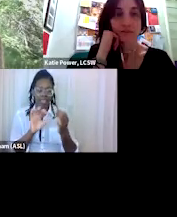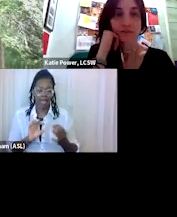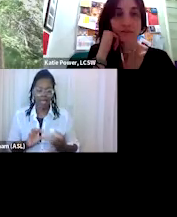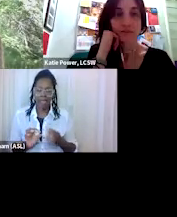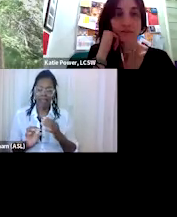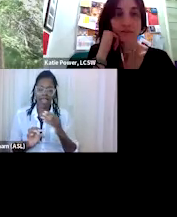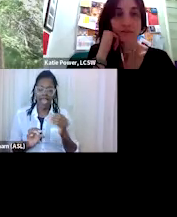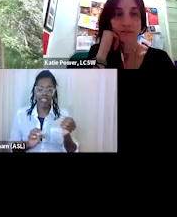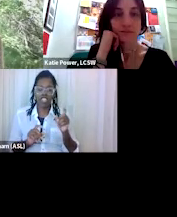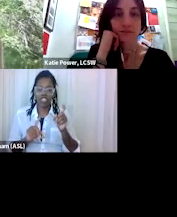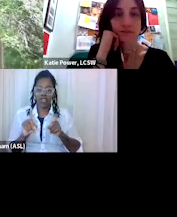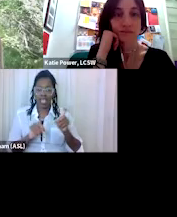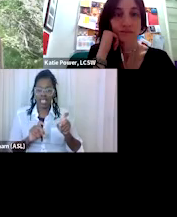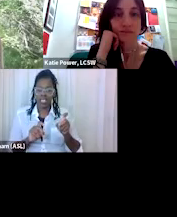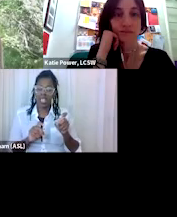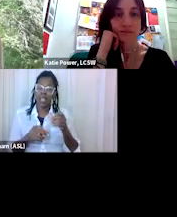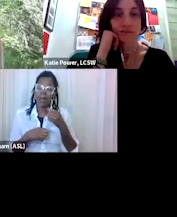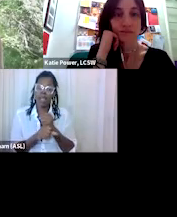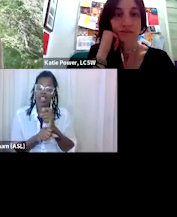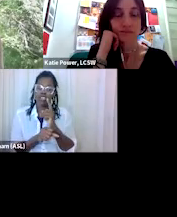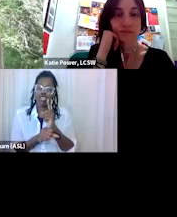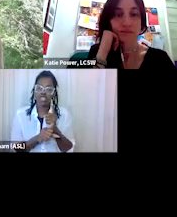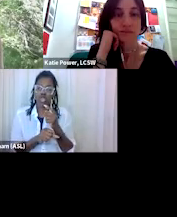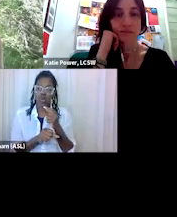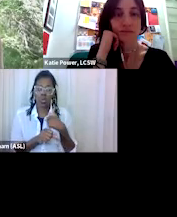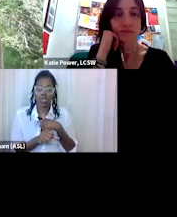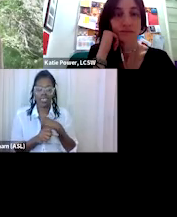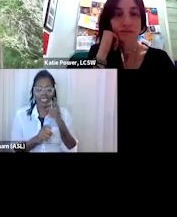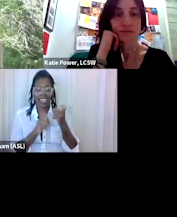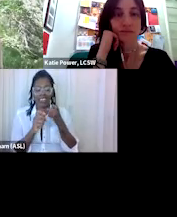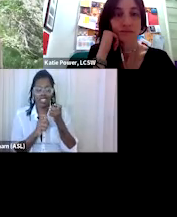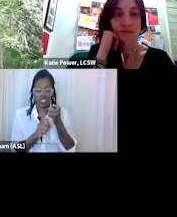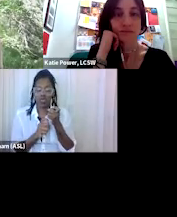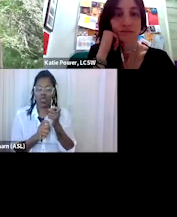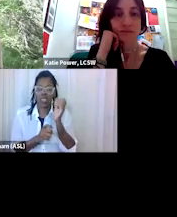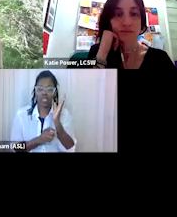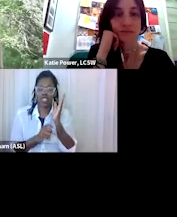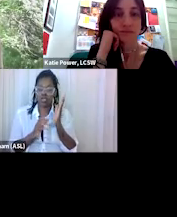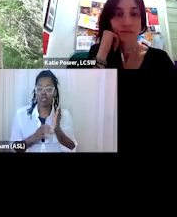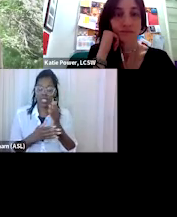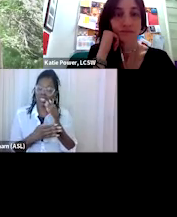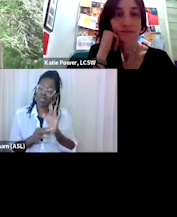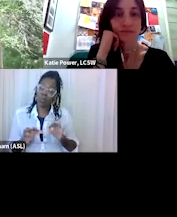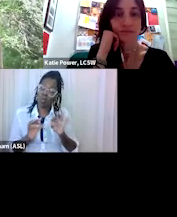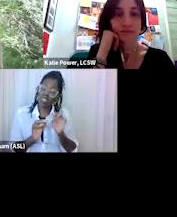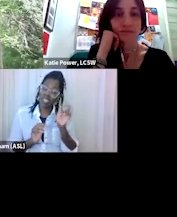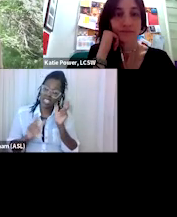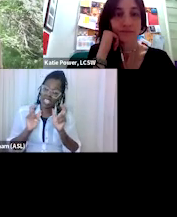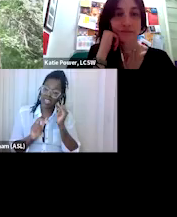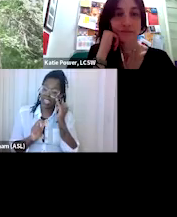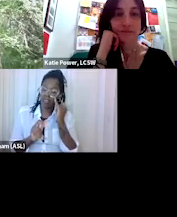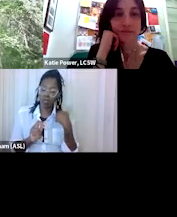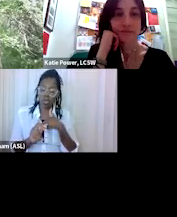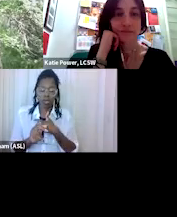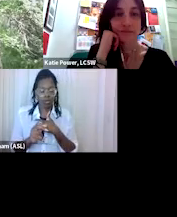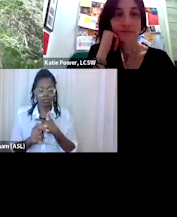the surveys, we make sure that the panelists get those, because it's important. It's important to hear when we're hitting the mark and